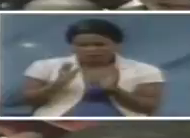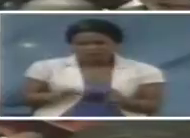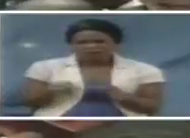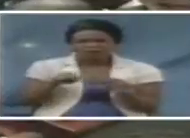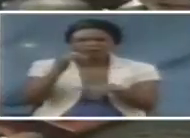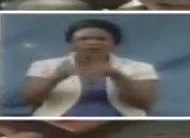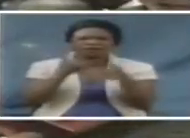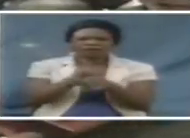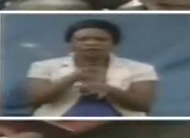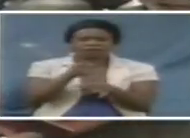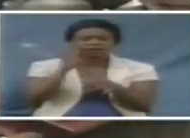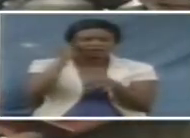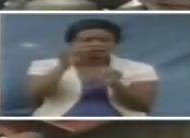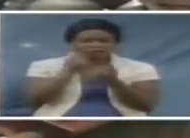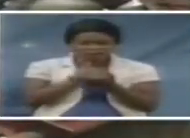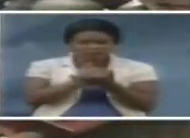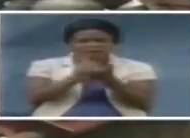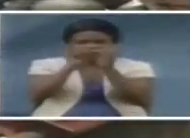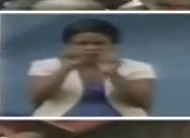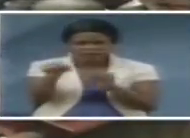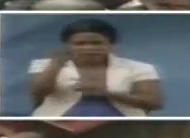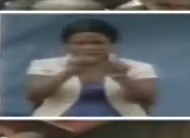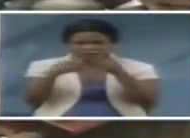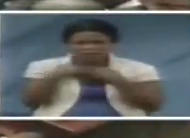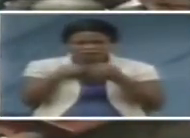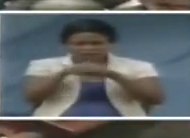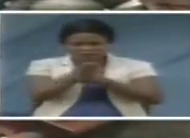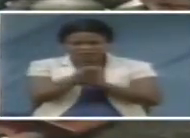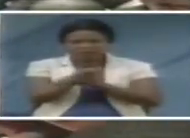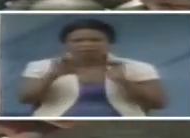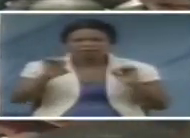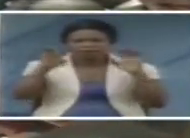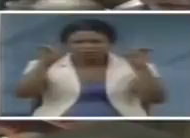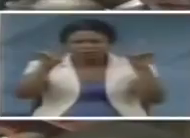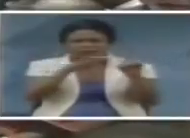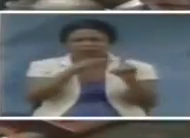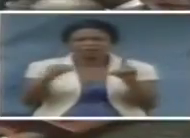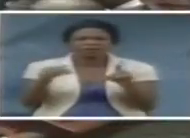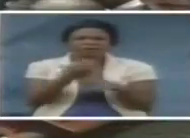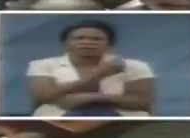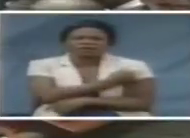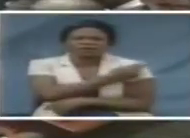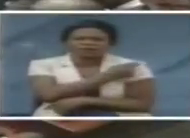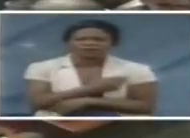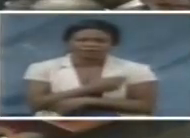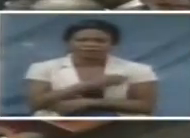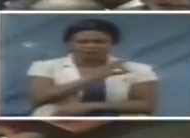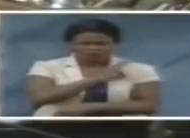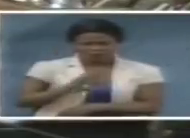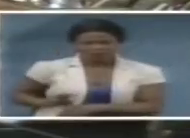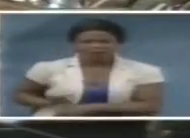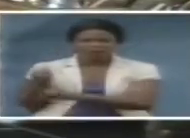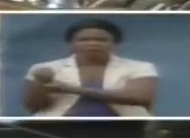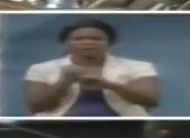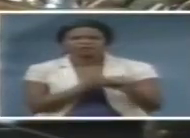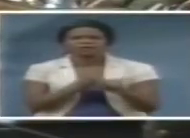this year. This will enable people to have access to education and health care.